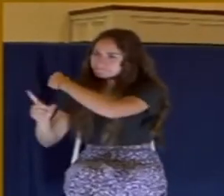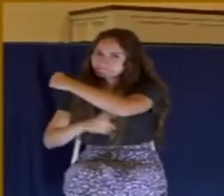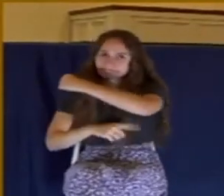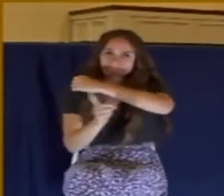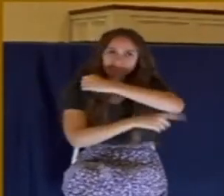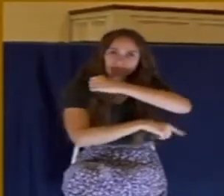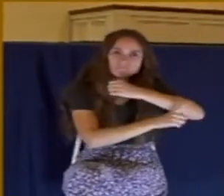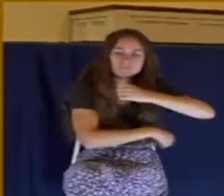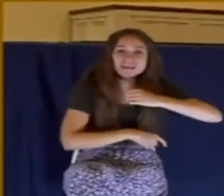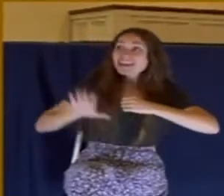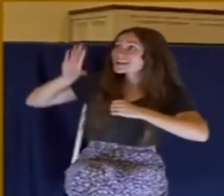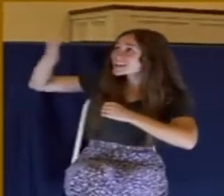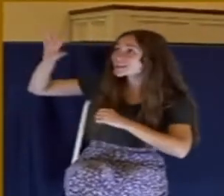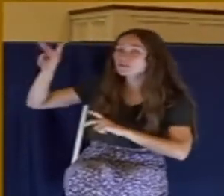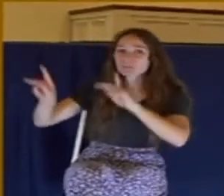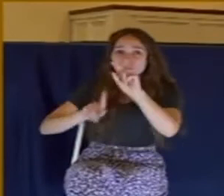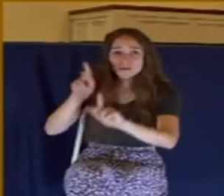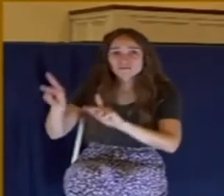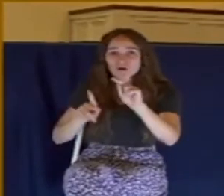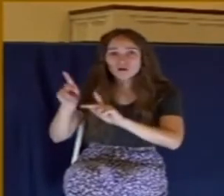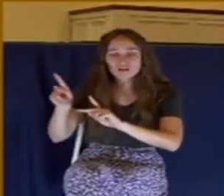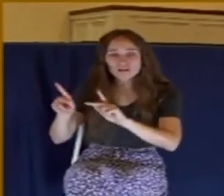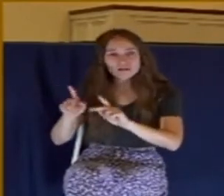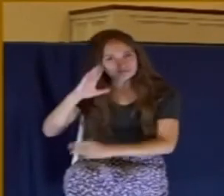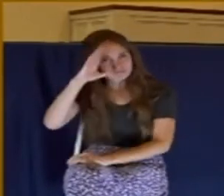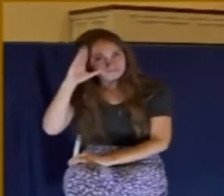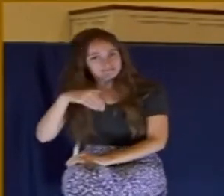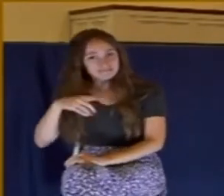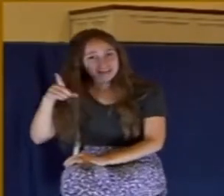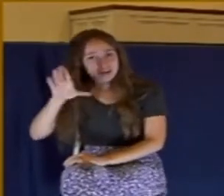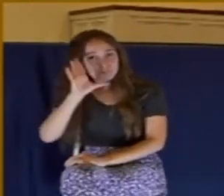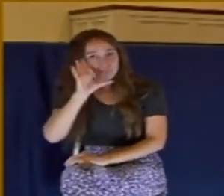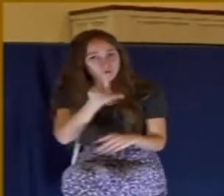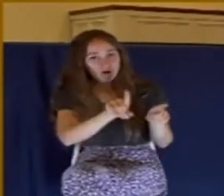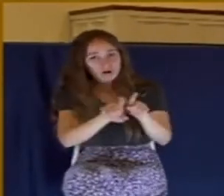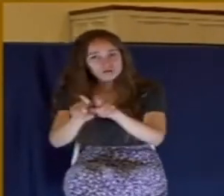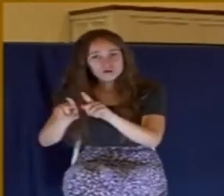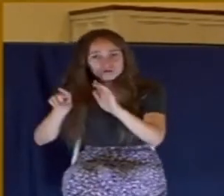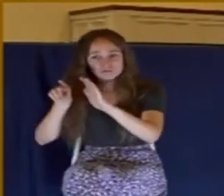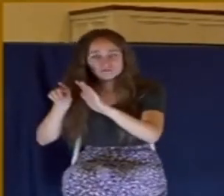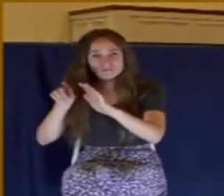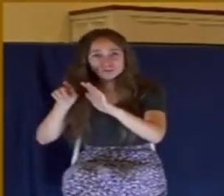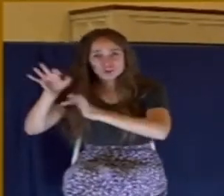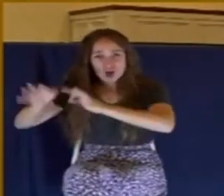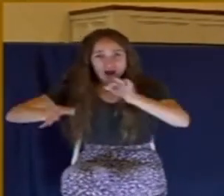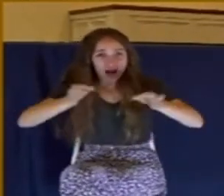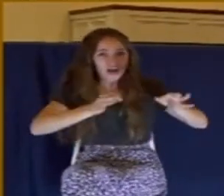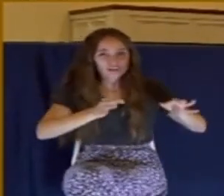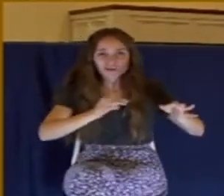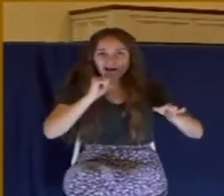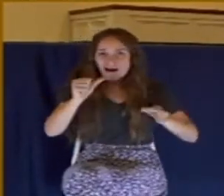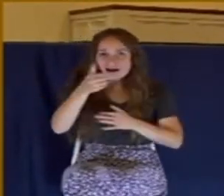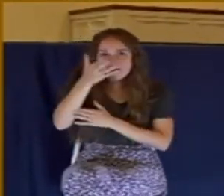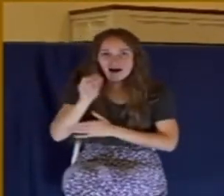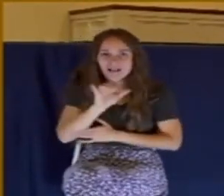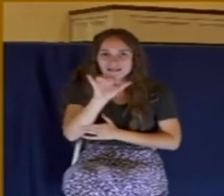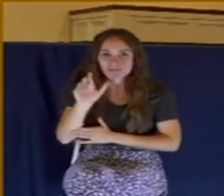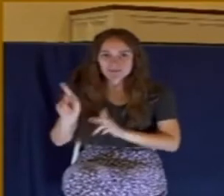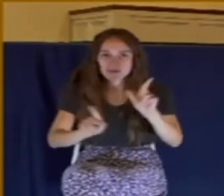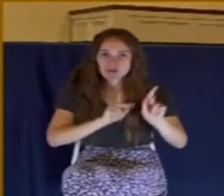people, do you not think he won't be thorough when it comes to judging the ungodly? Look at verse 18. And if the